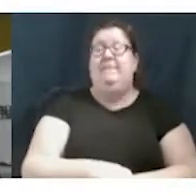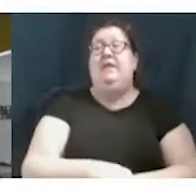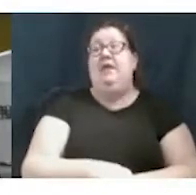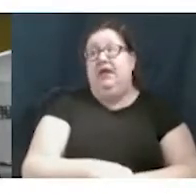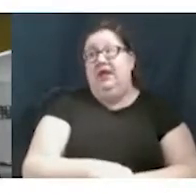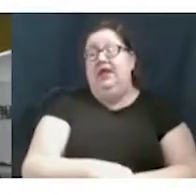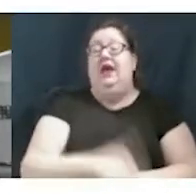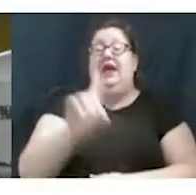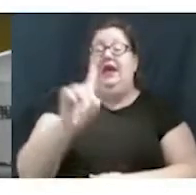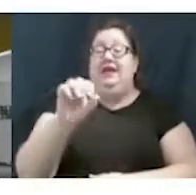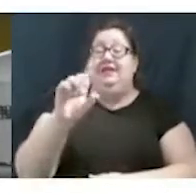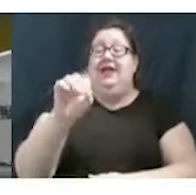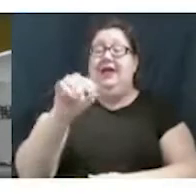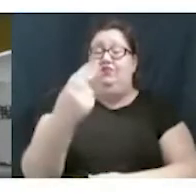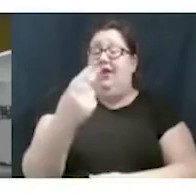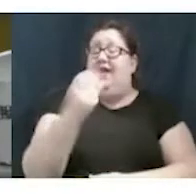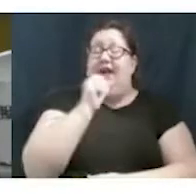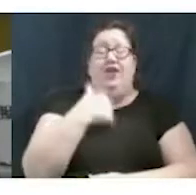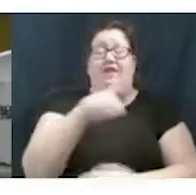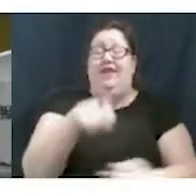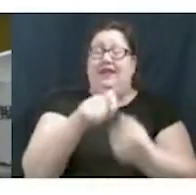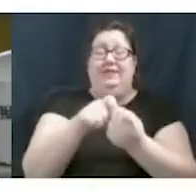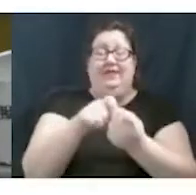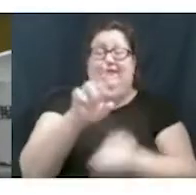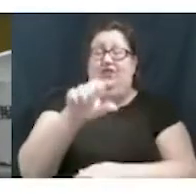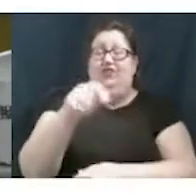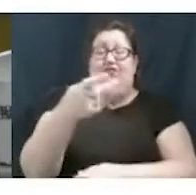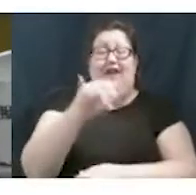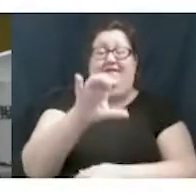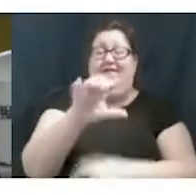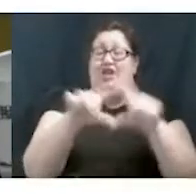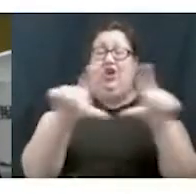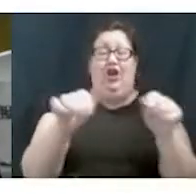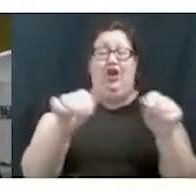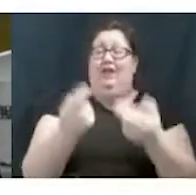Deborah, I don't have any specific graphic cards recommendations.